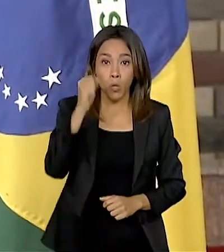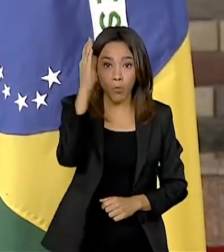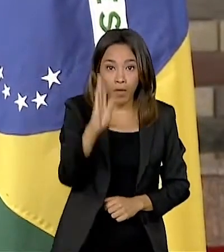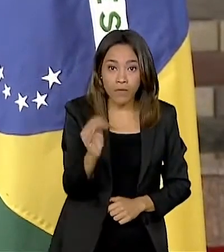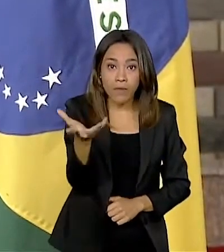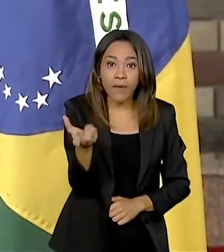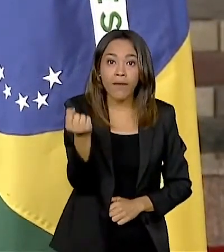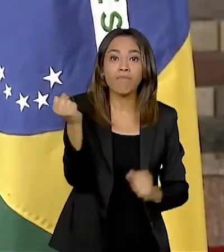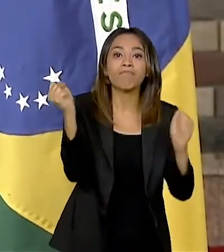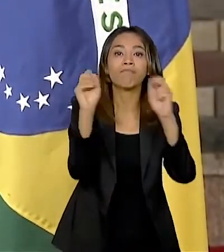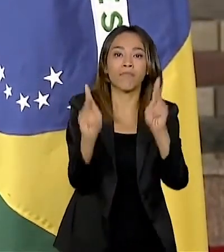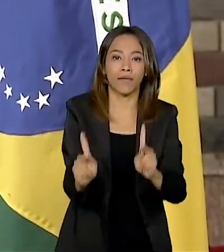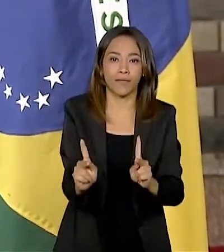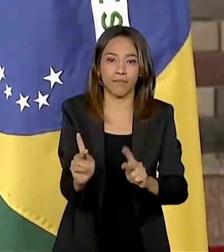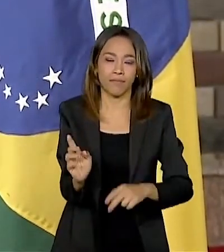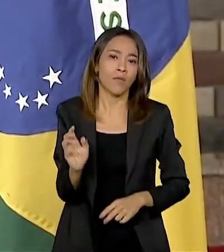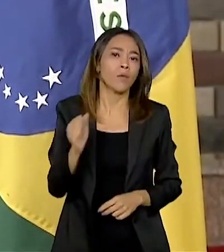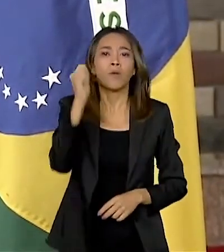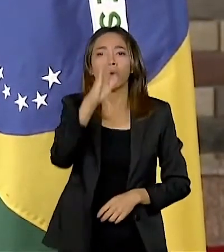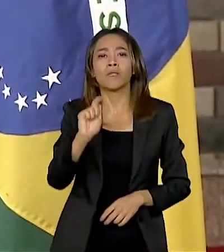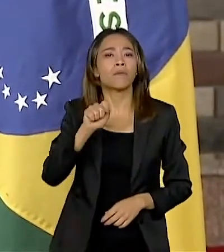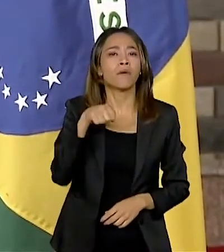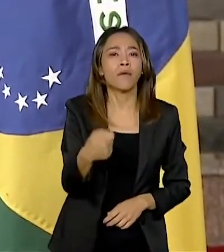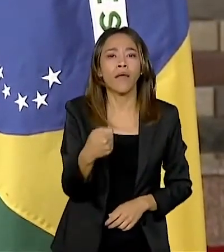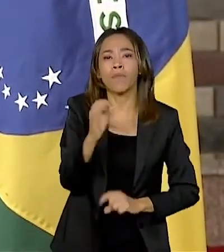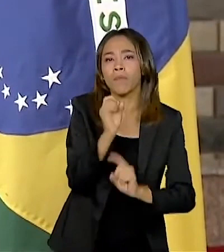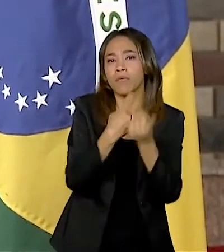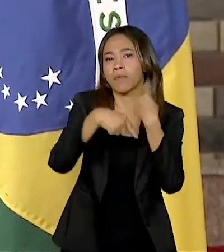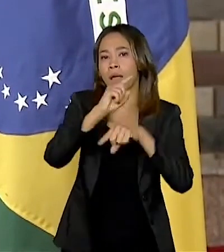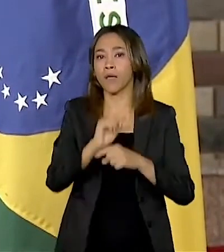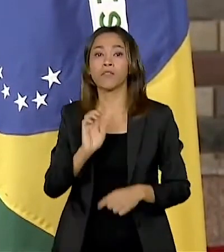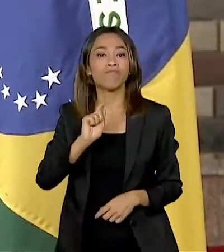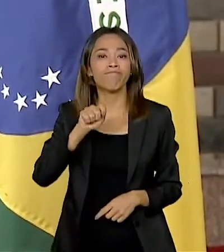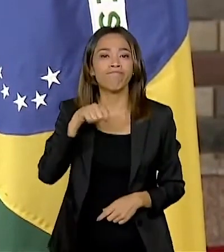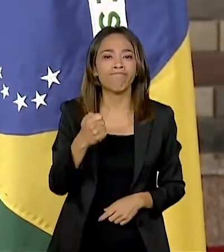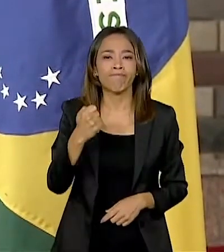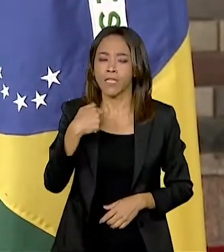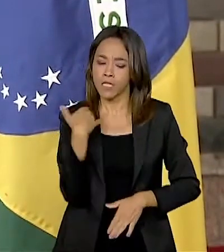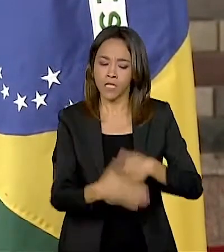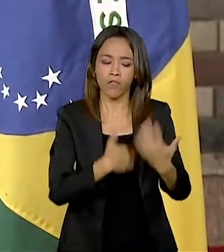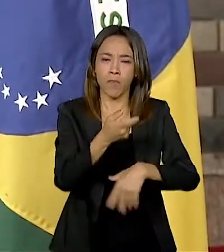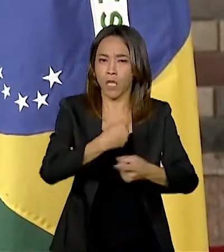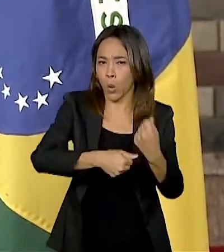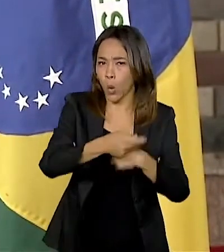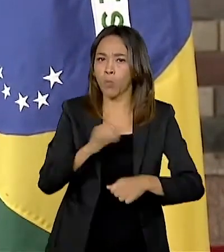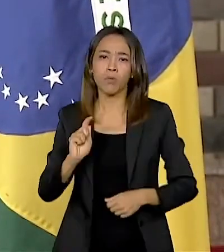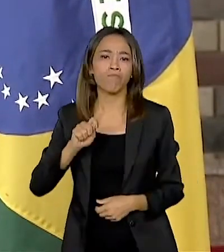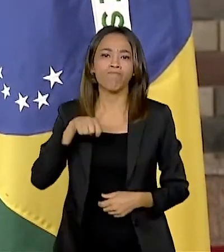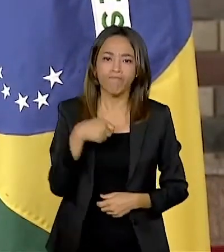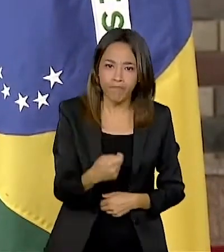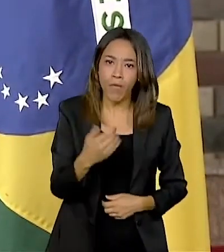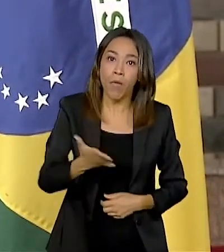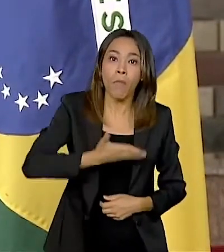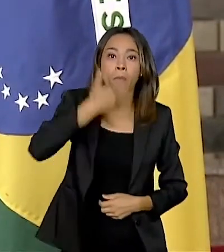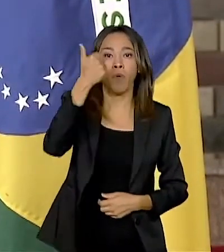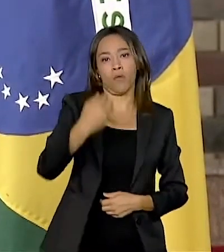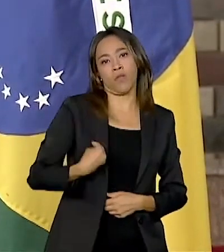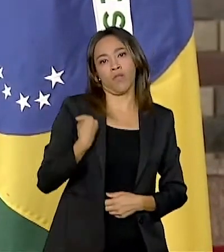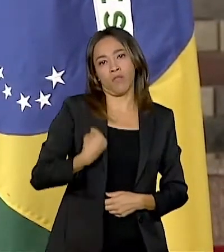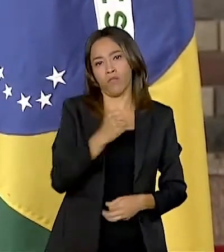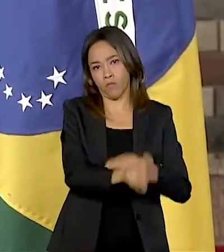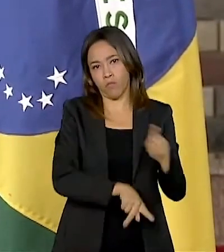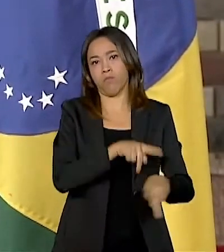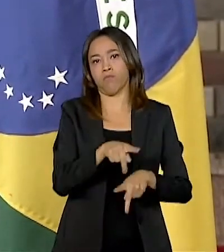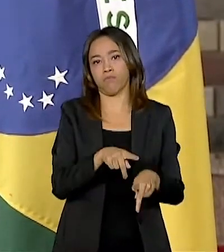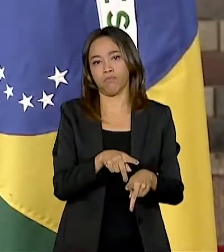paz. Brazil wants peace. Quer prosperidade. Prosperity. Quer crescimento econômico. Economic growth. E quer melhoria de vida do nosso povo.